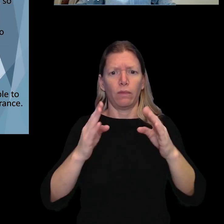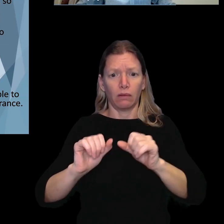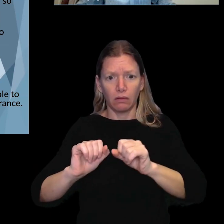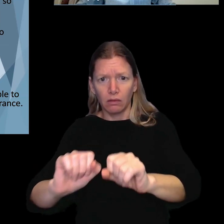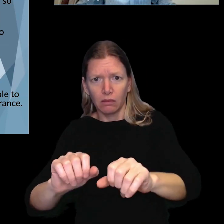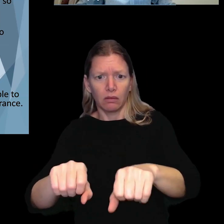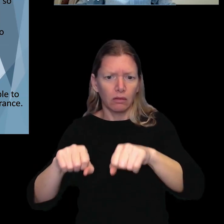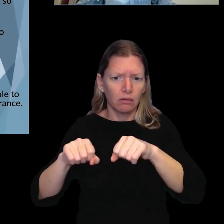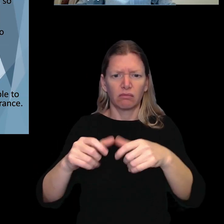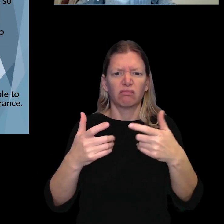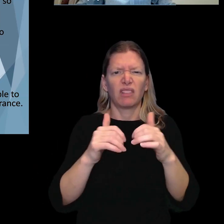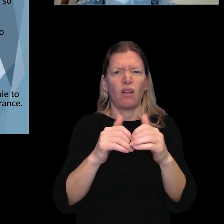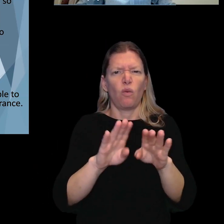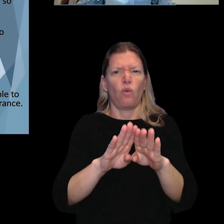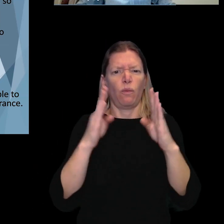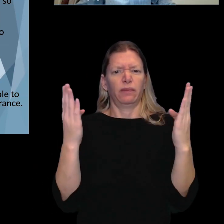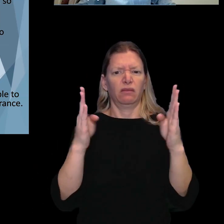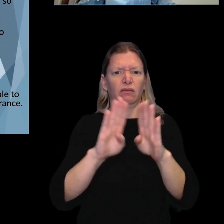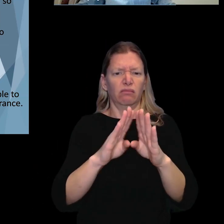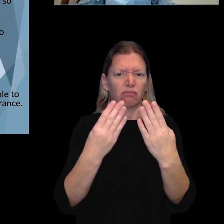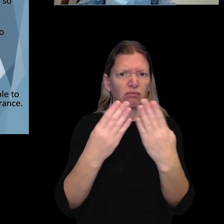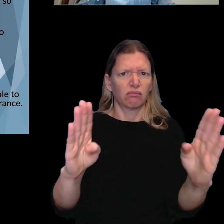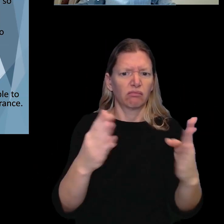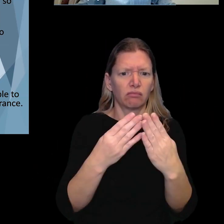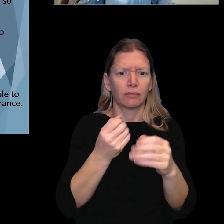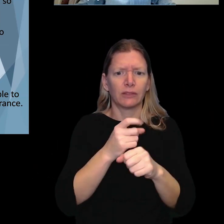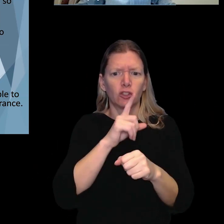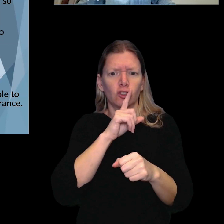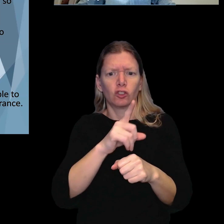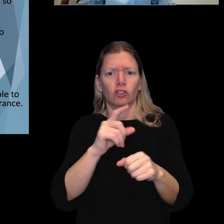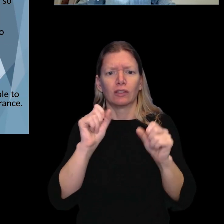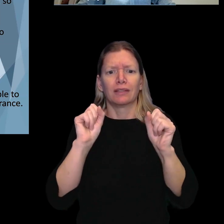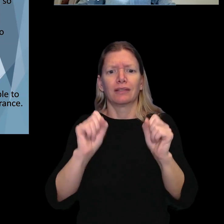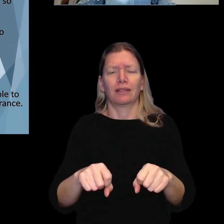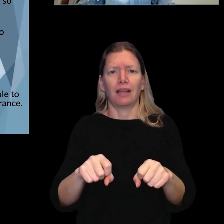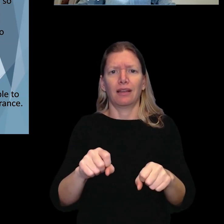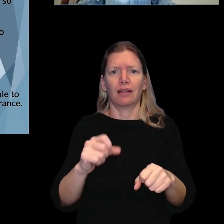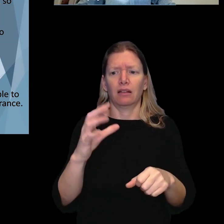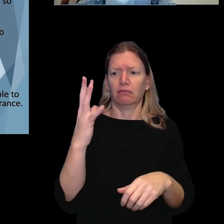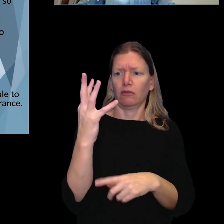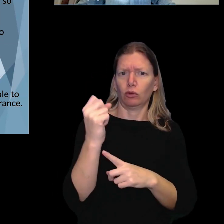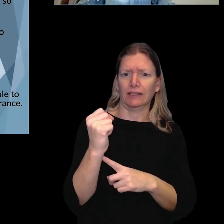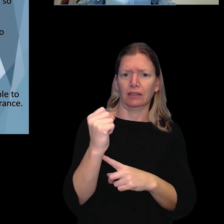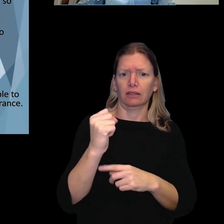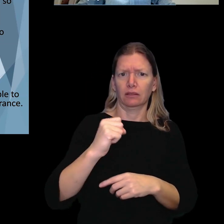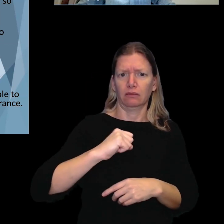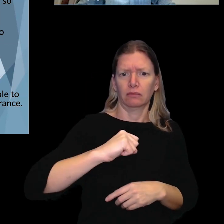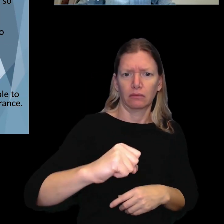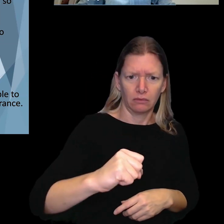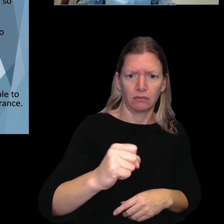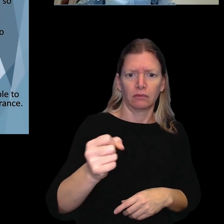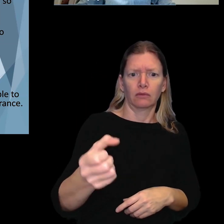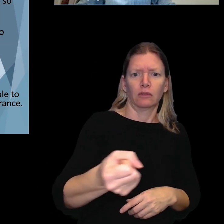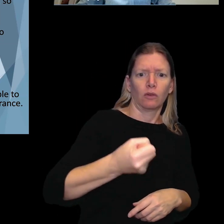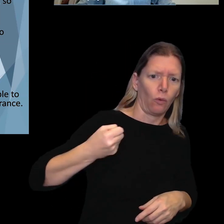that is required to use in order to open the door. You You want to make sure that they can be operated with